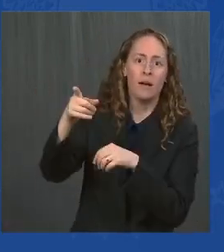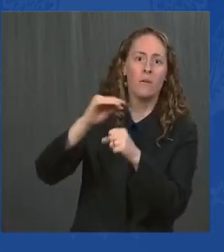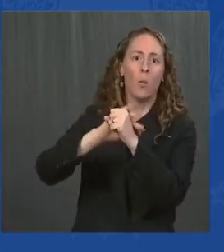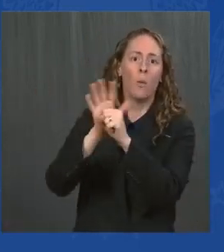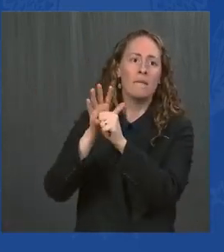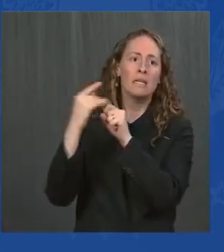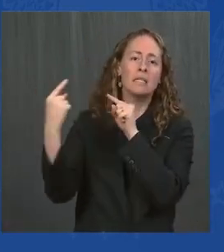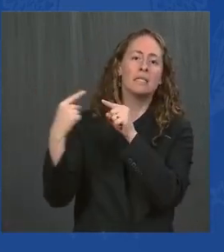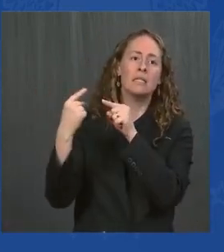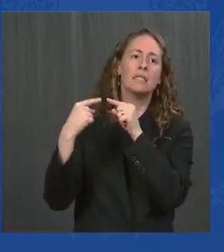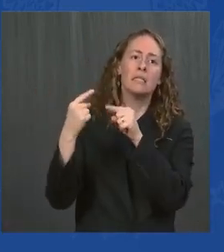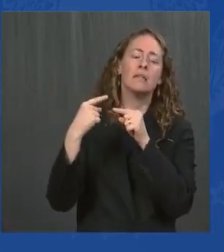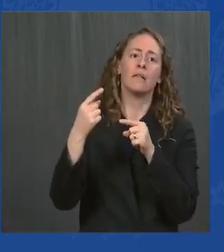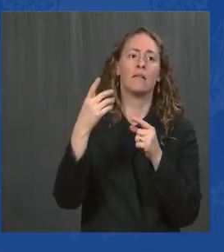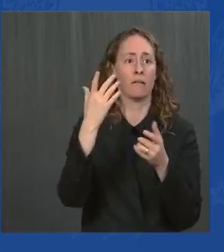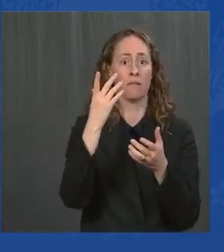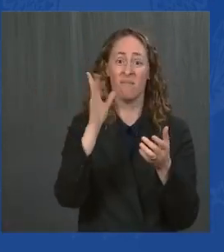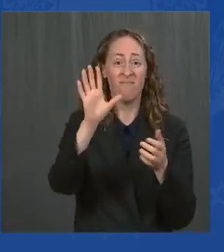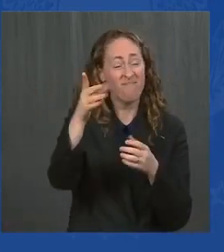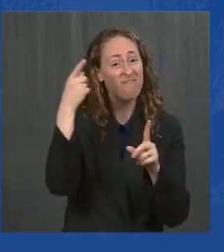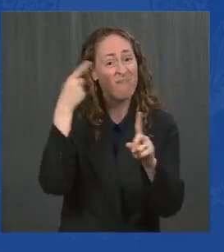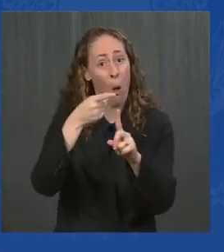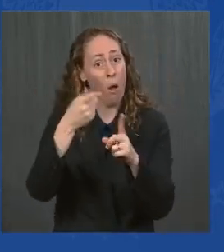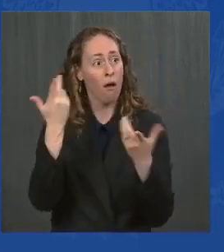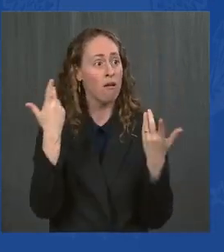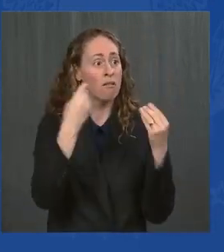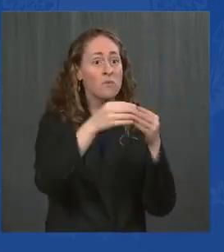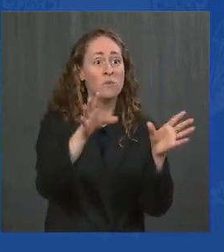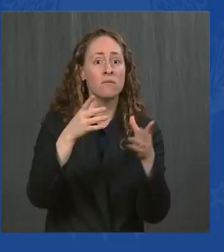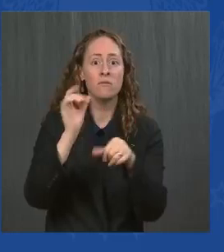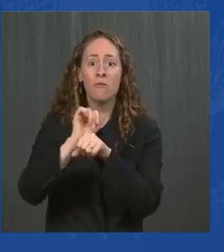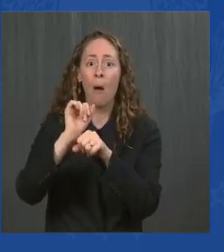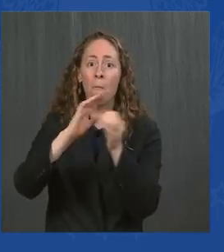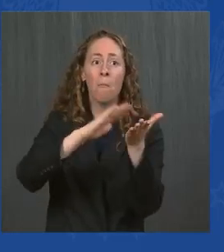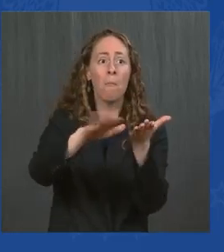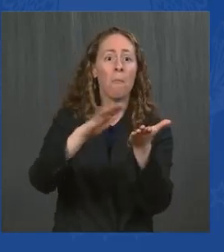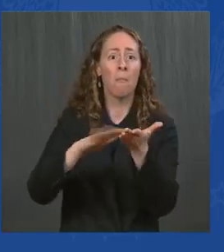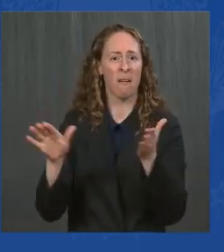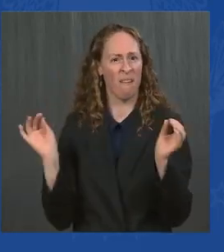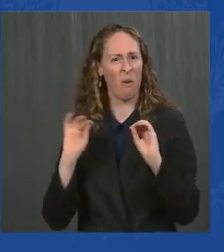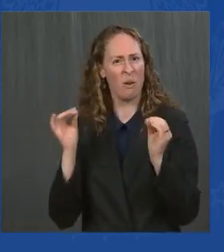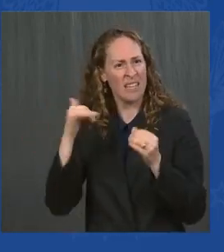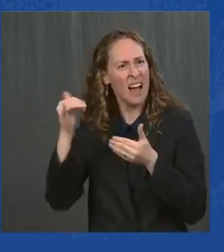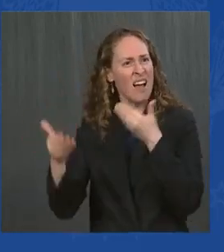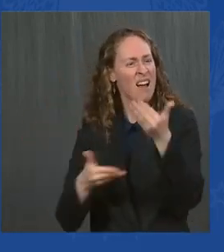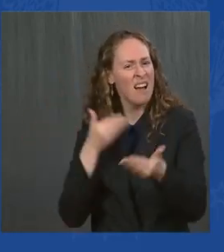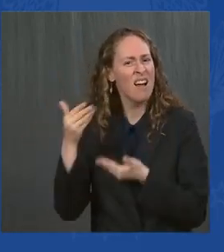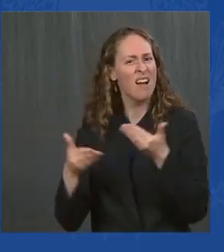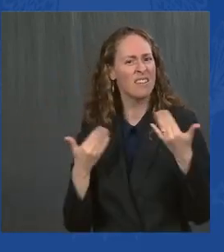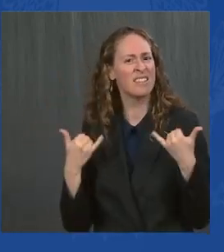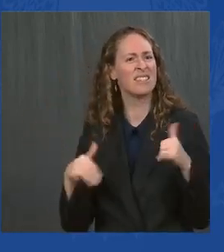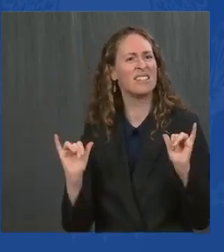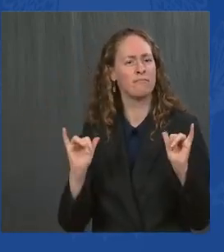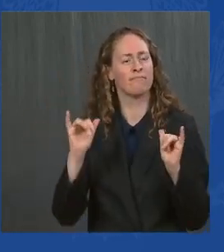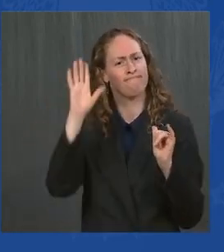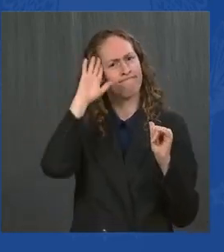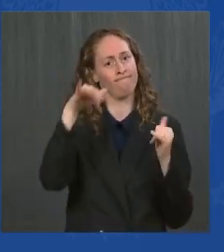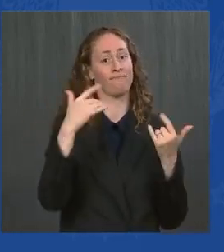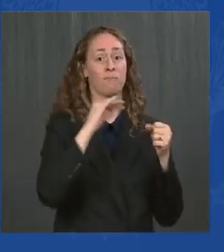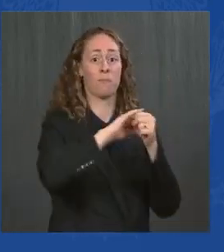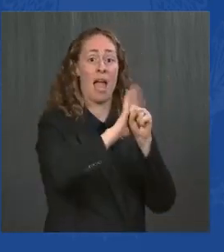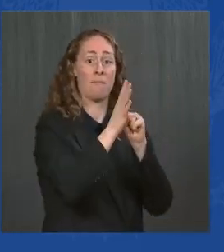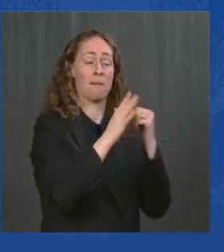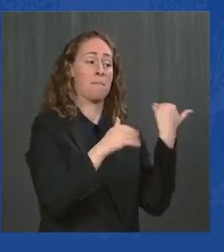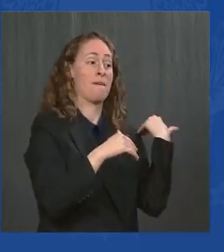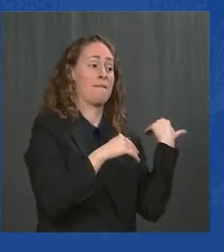them. The fight against COVID today is far different from the fight we were waging last winter. The second thing